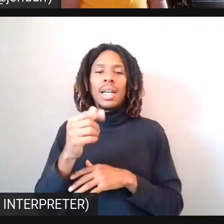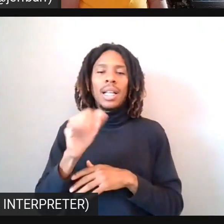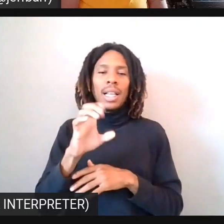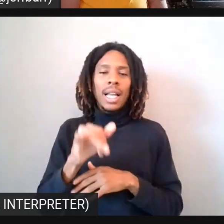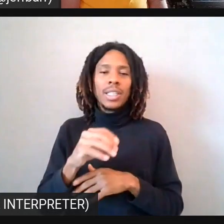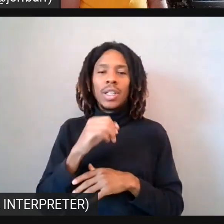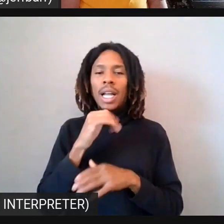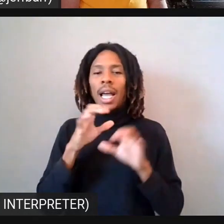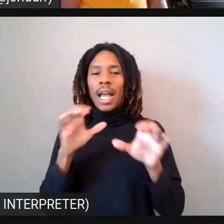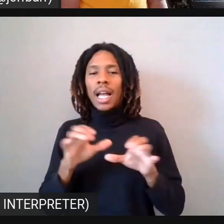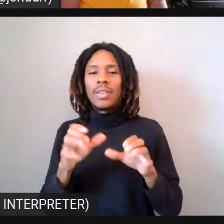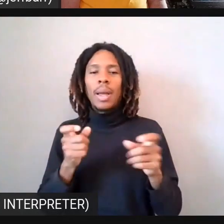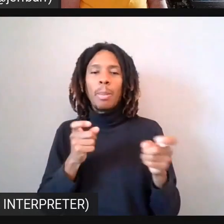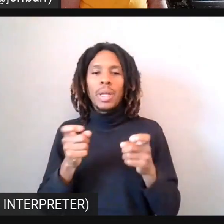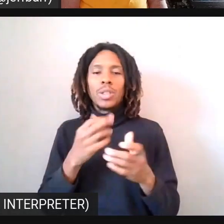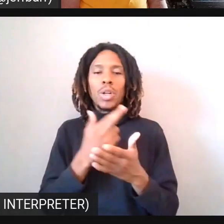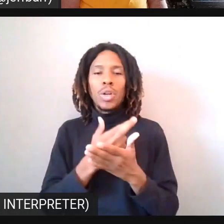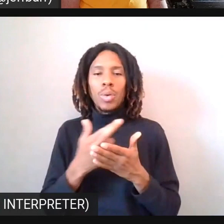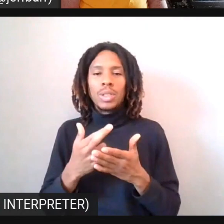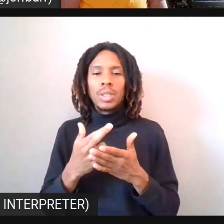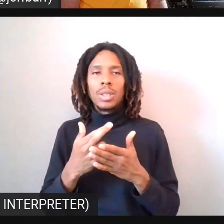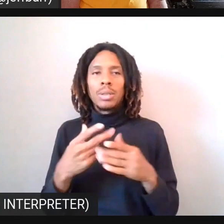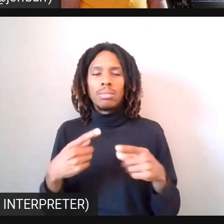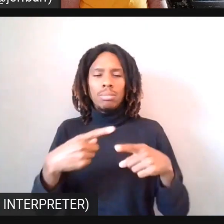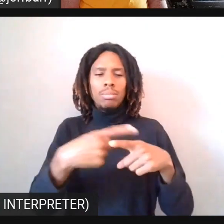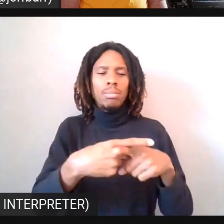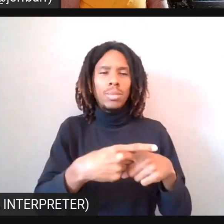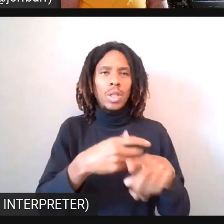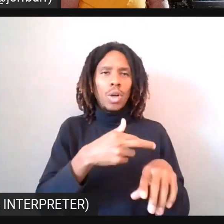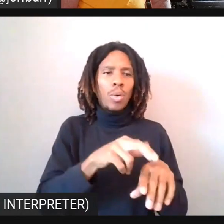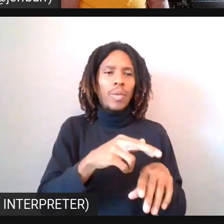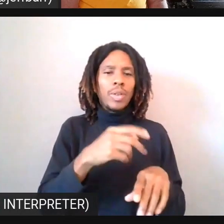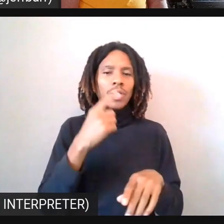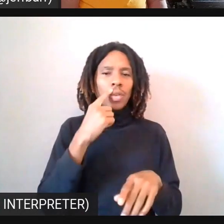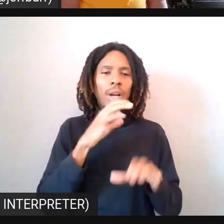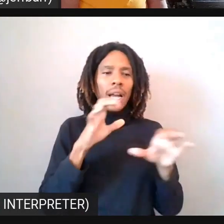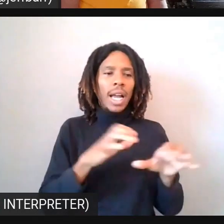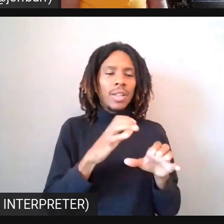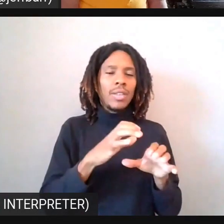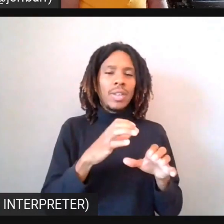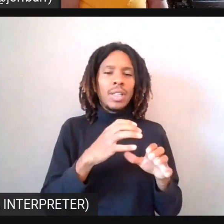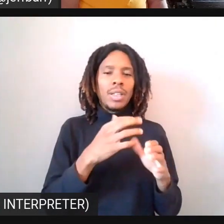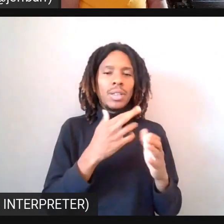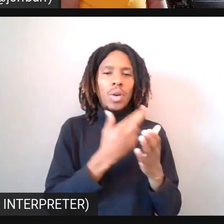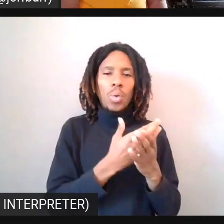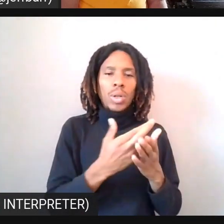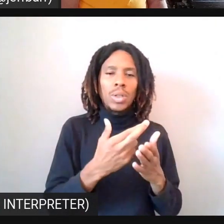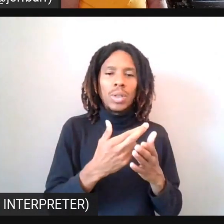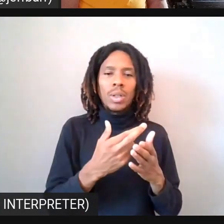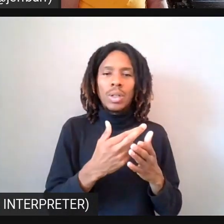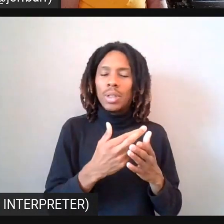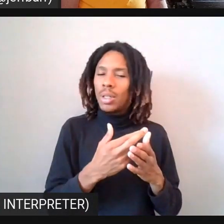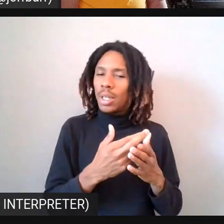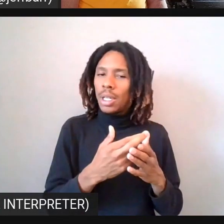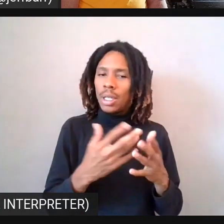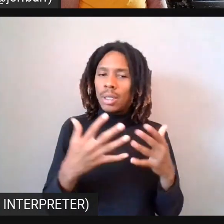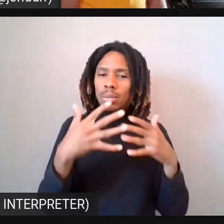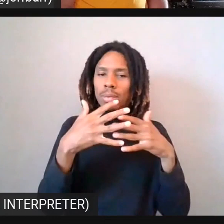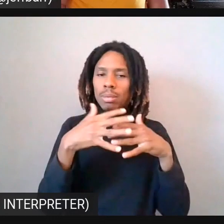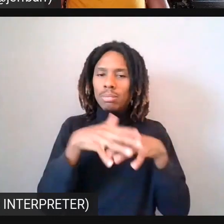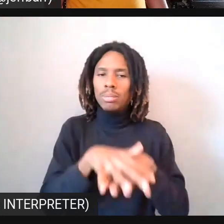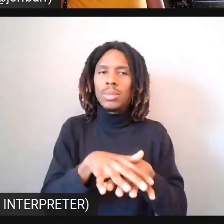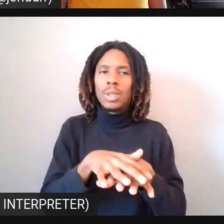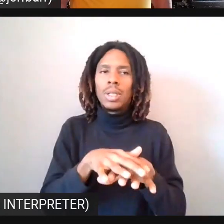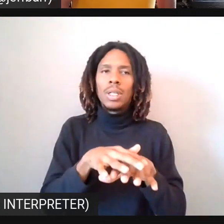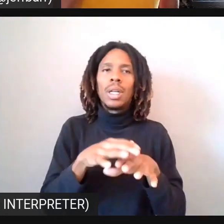managed resources, cross-reference them against actively managed resources, and delete those altogether. By deleting these